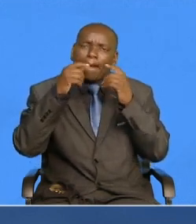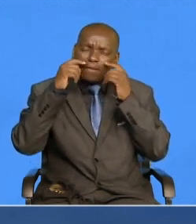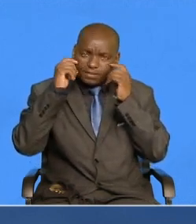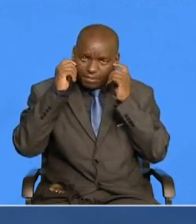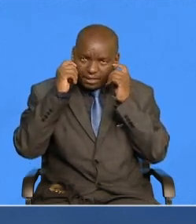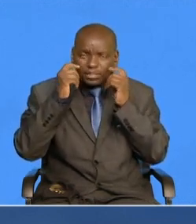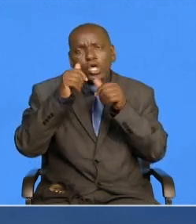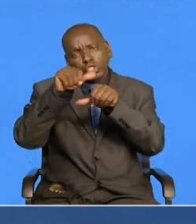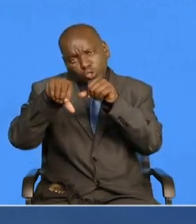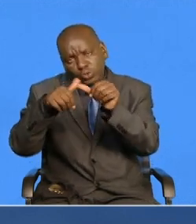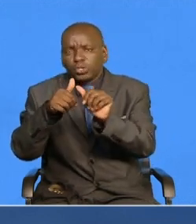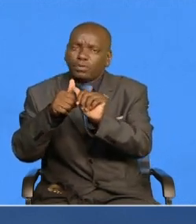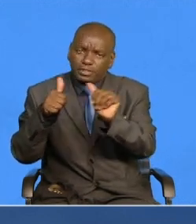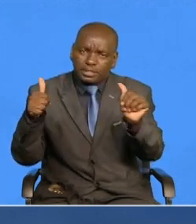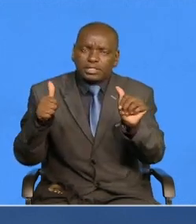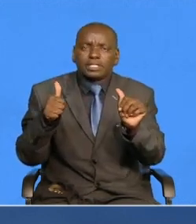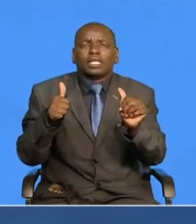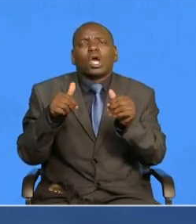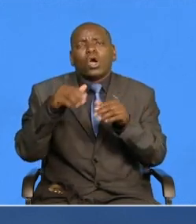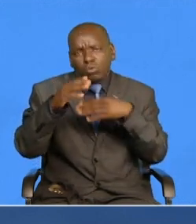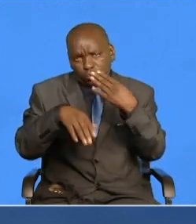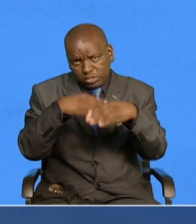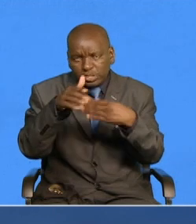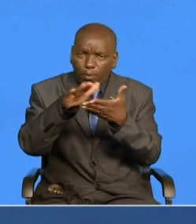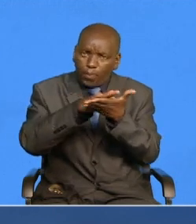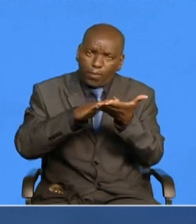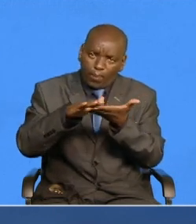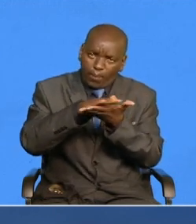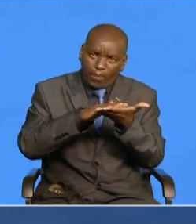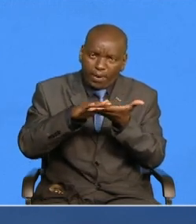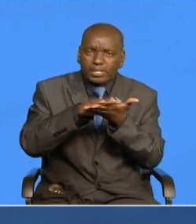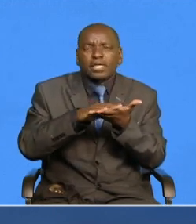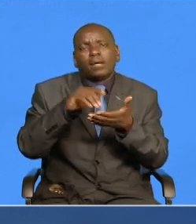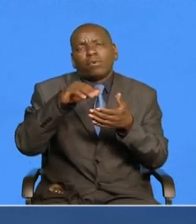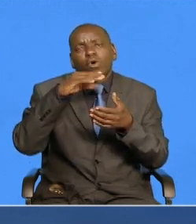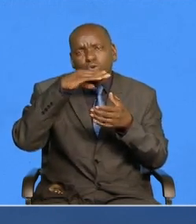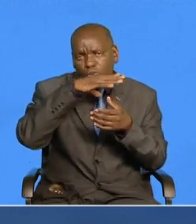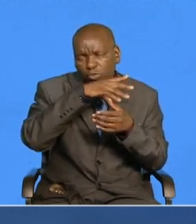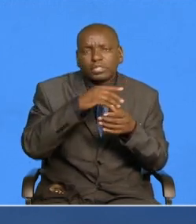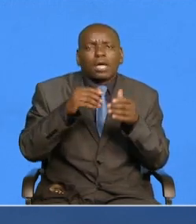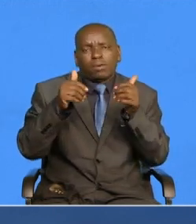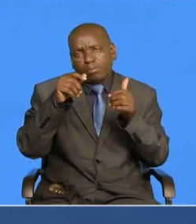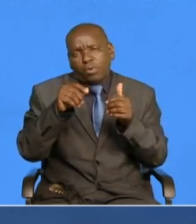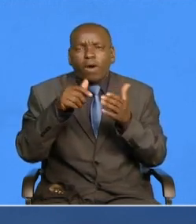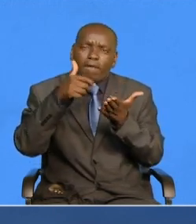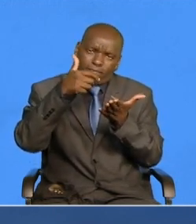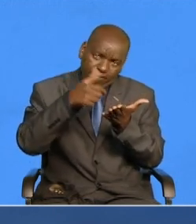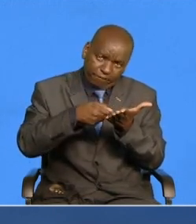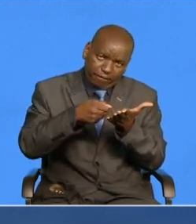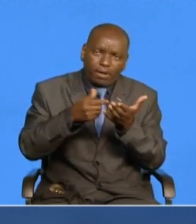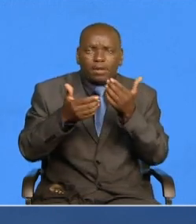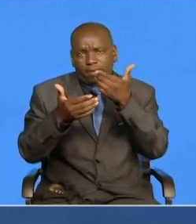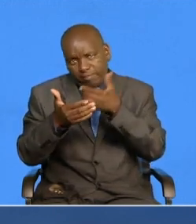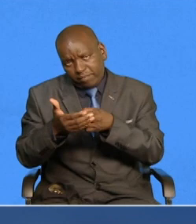mask, social distance, frequently wash our hands with soap and running water, or sanitize our hands with